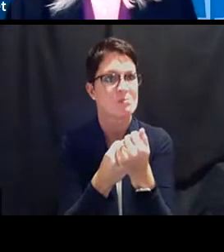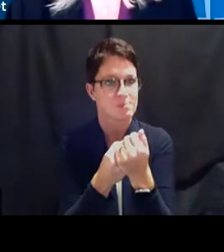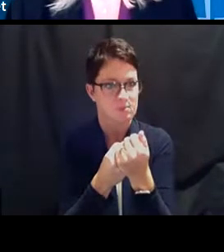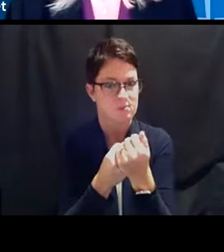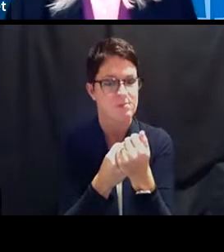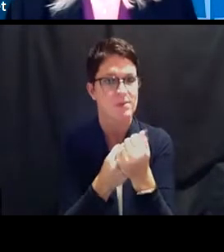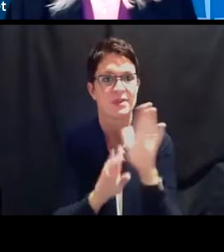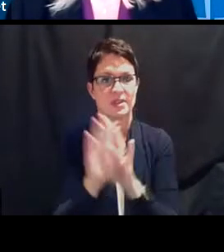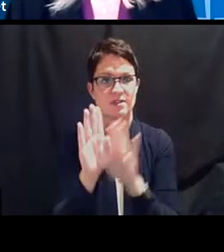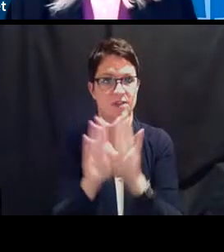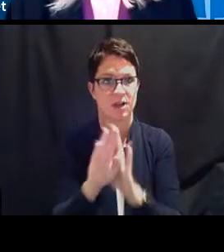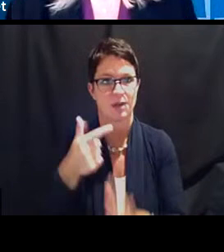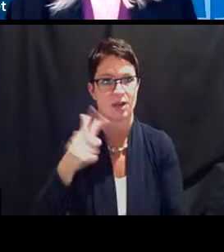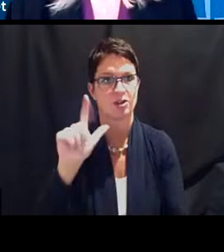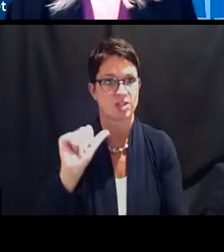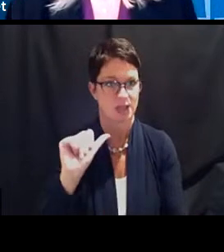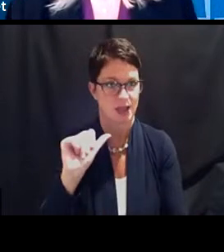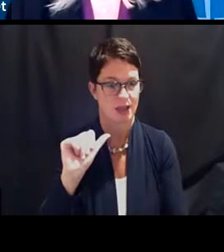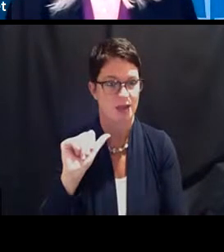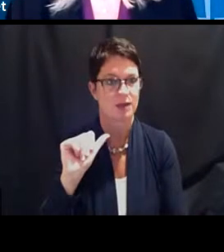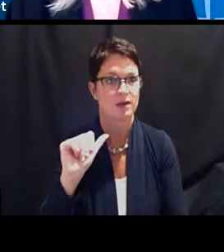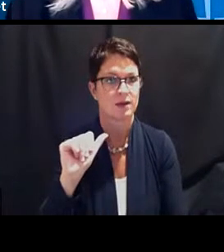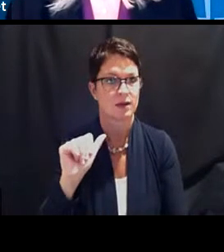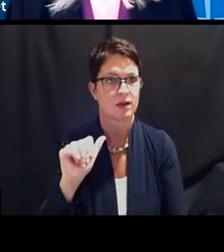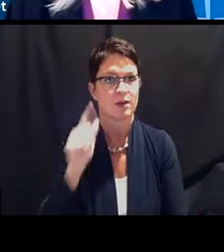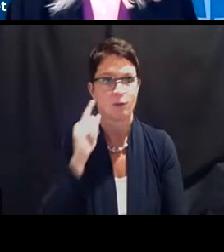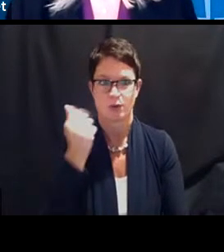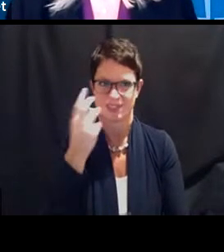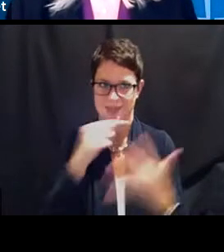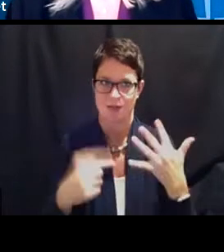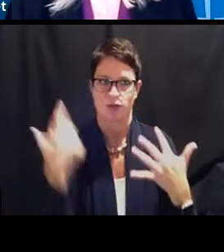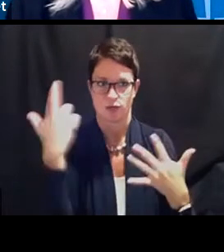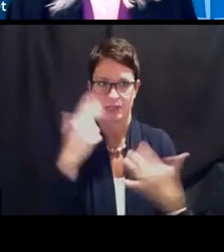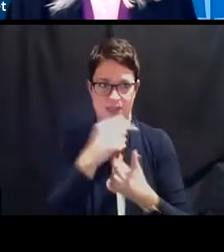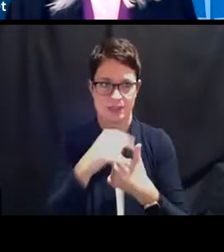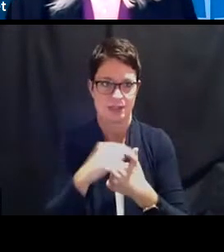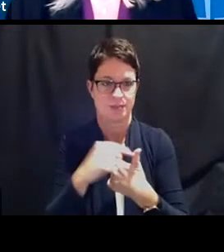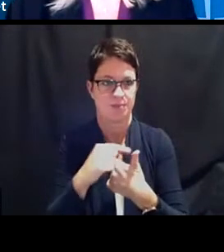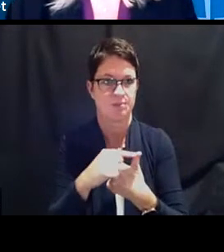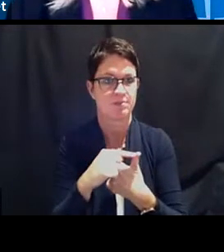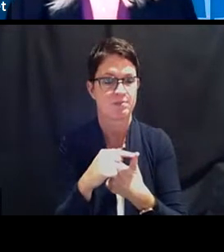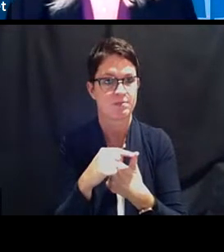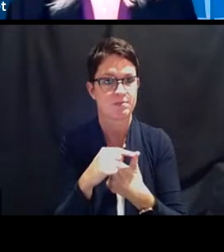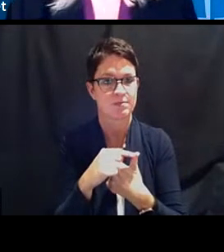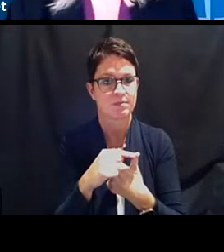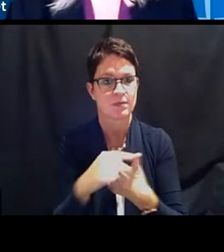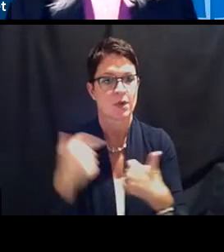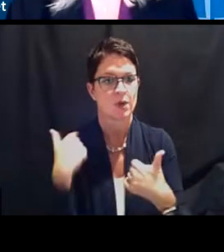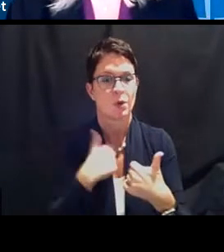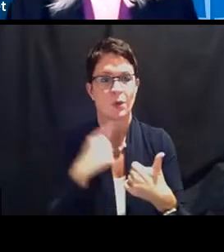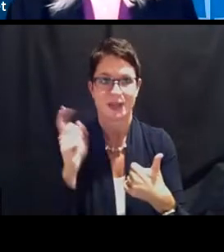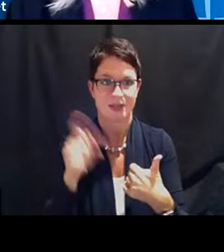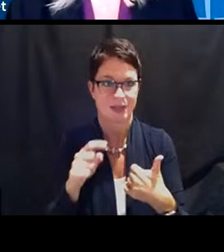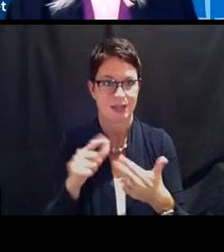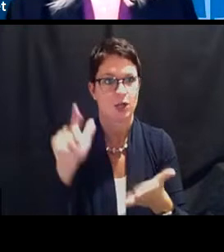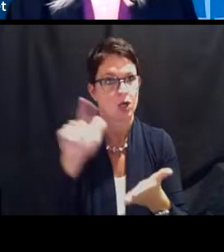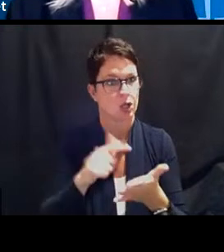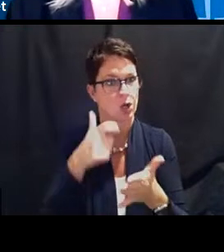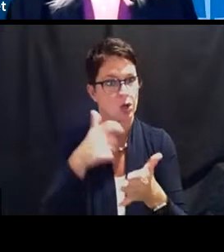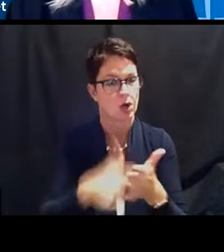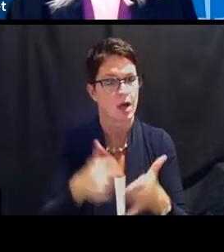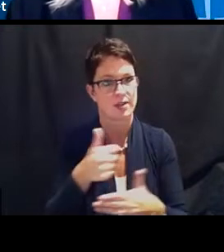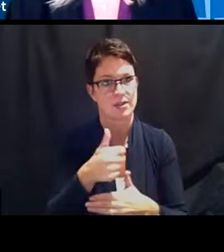the development of the LaGuardia airplane project for several reasons. I think one, we do need a lower cost